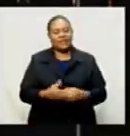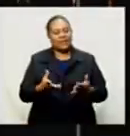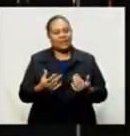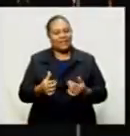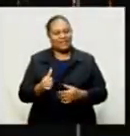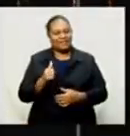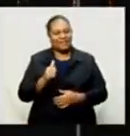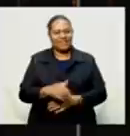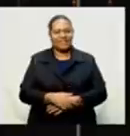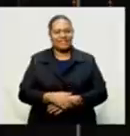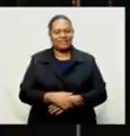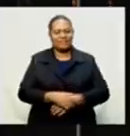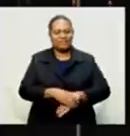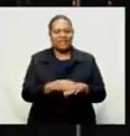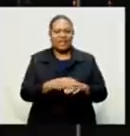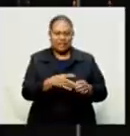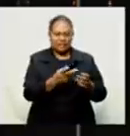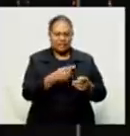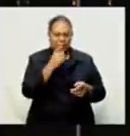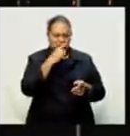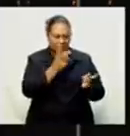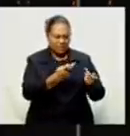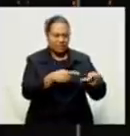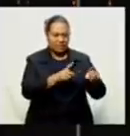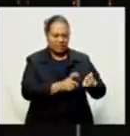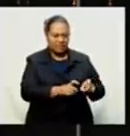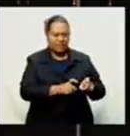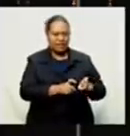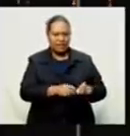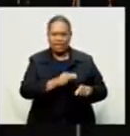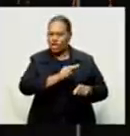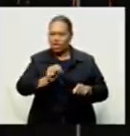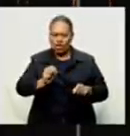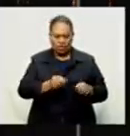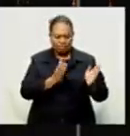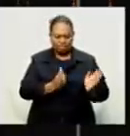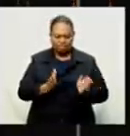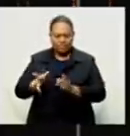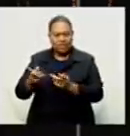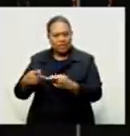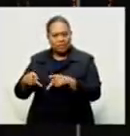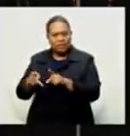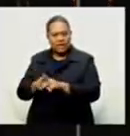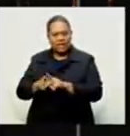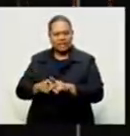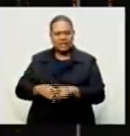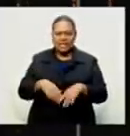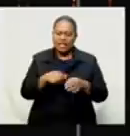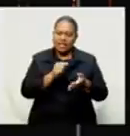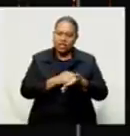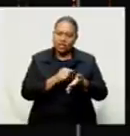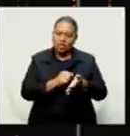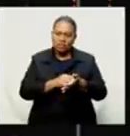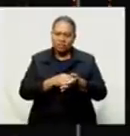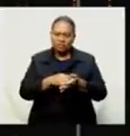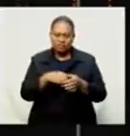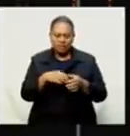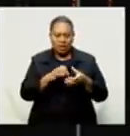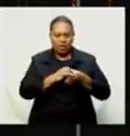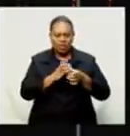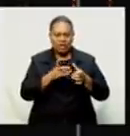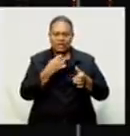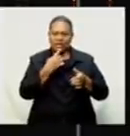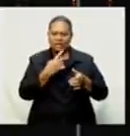Welcome back. Residents living in non-containment areas claim that shop owners are taking advantage of the current situation.